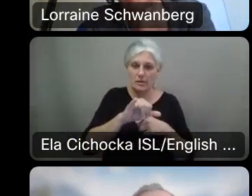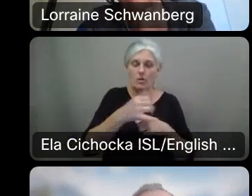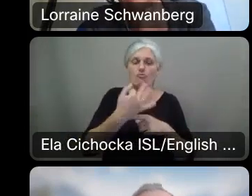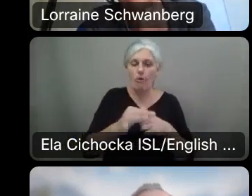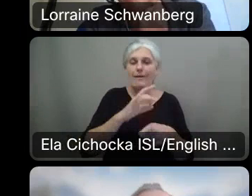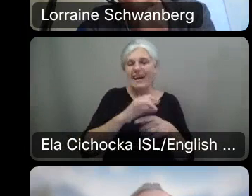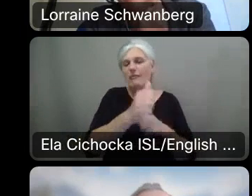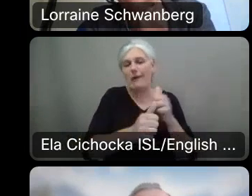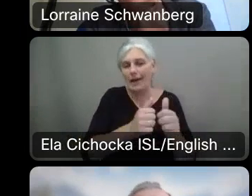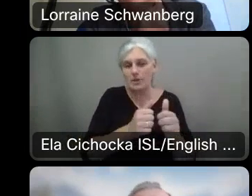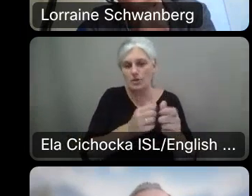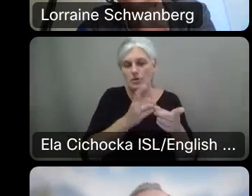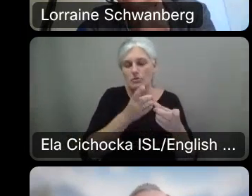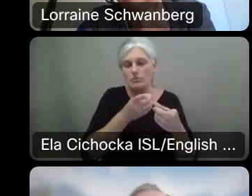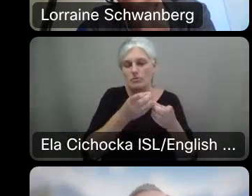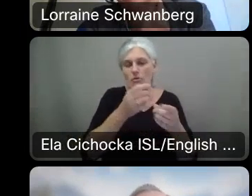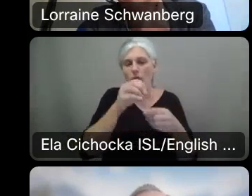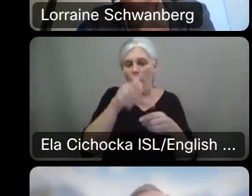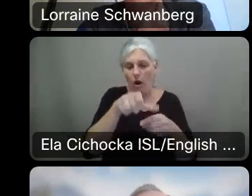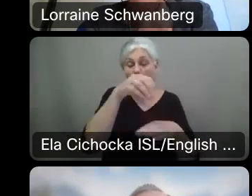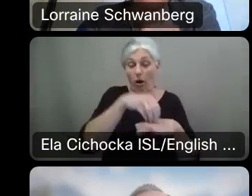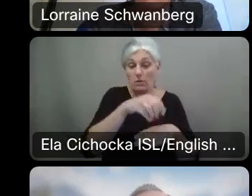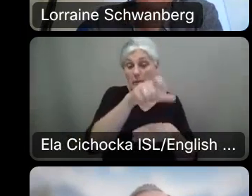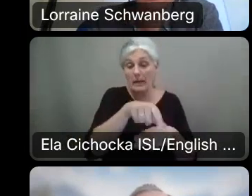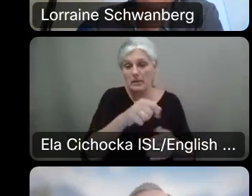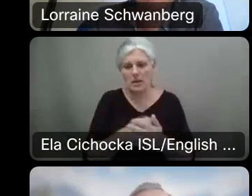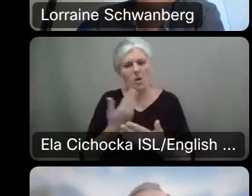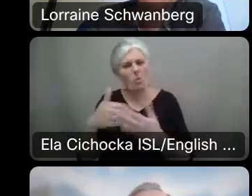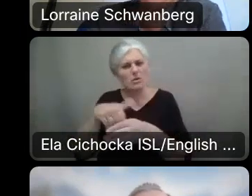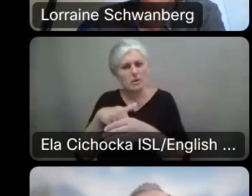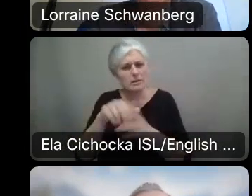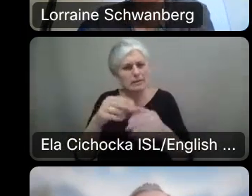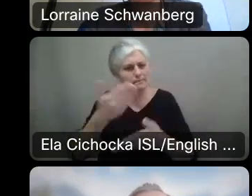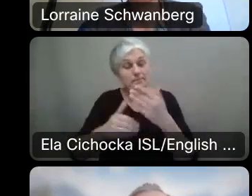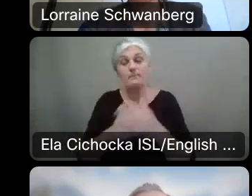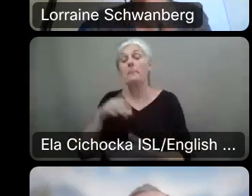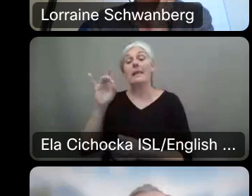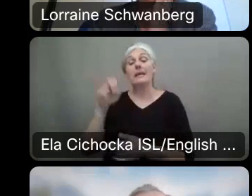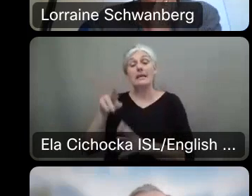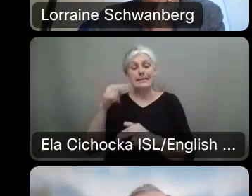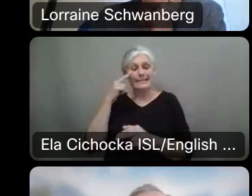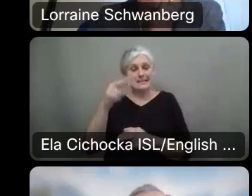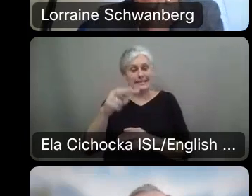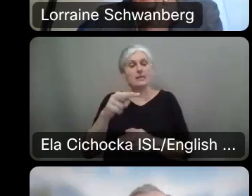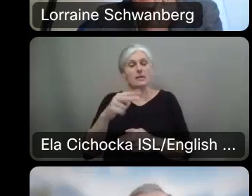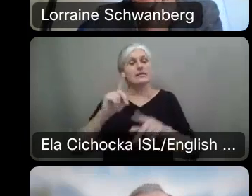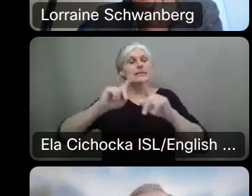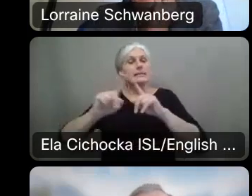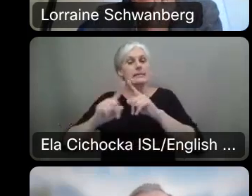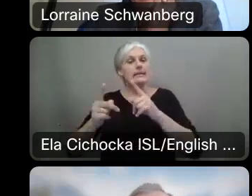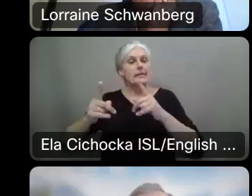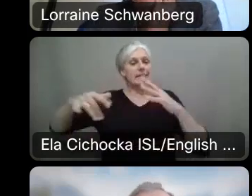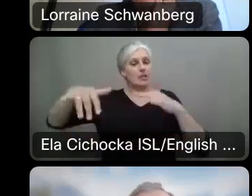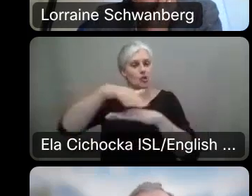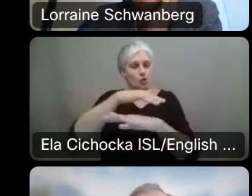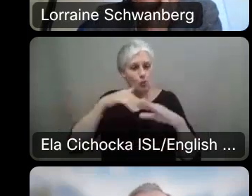What would that mean, I suppose, in the context of kind of So I health think service? So I think you could see this in different scenarios